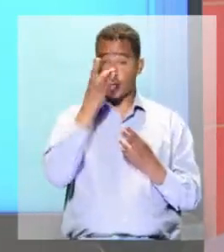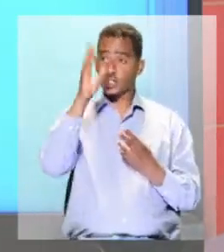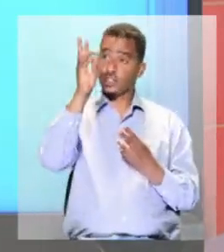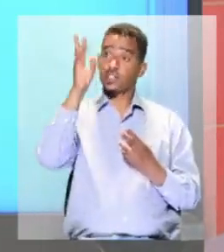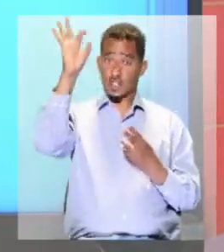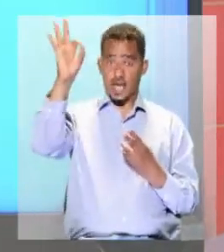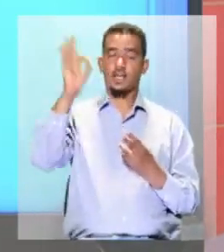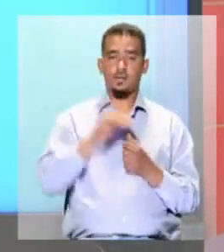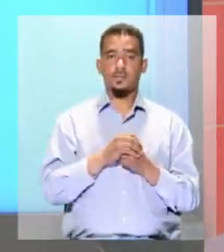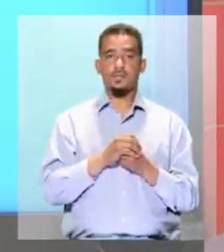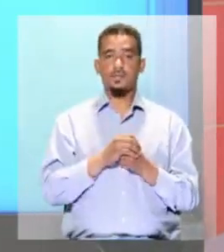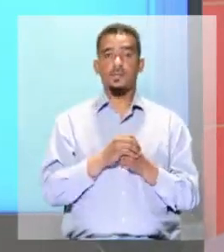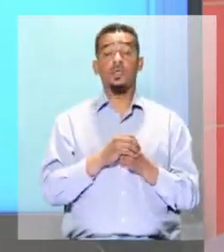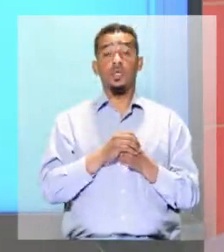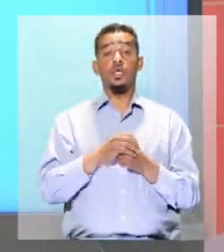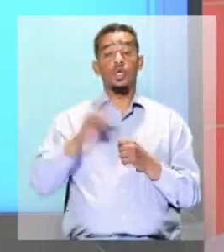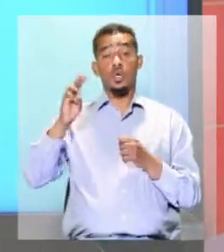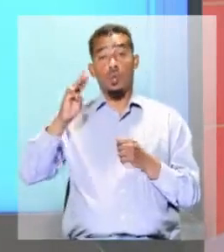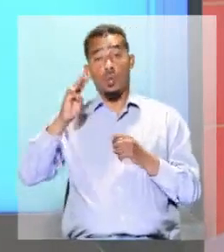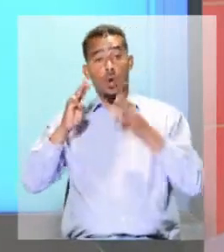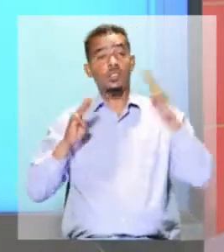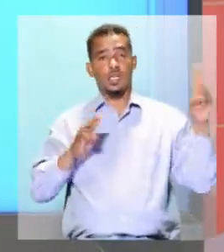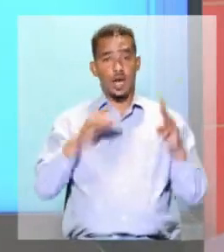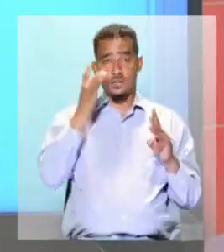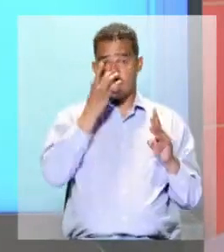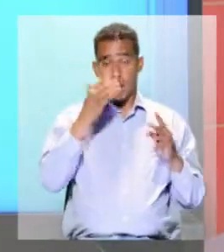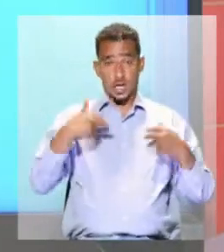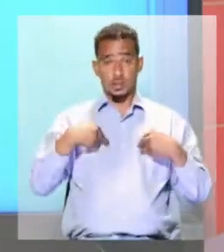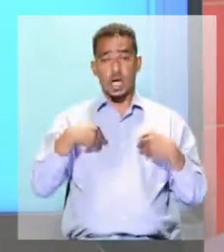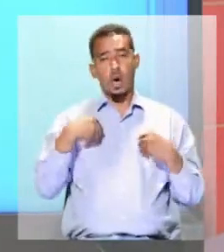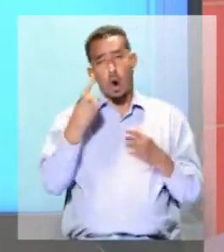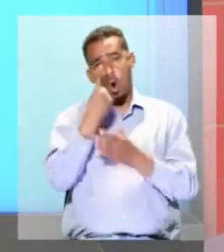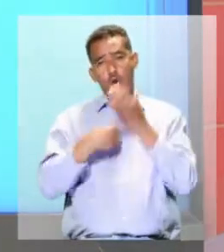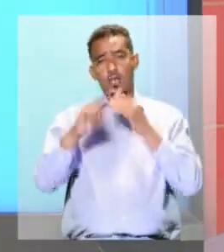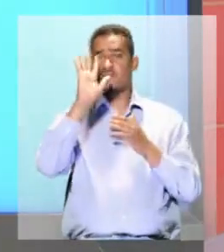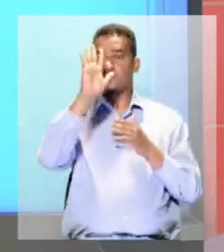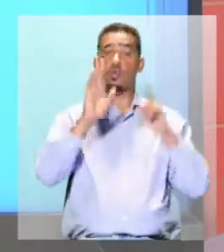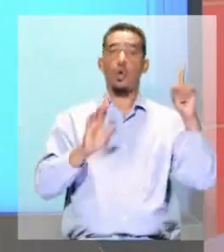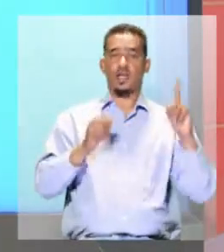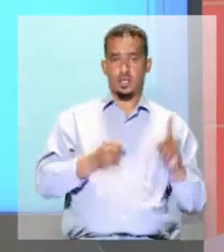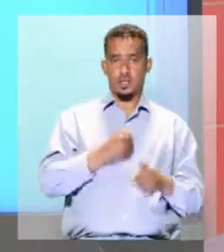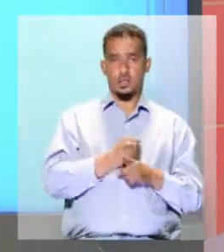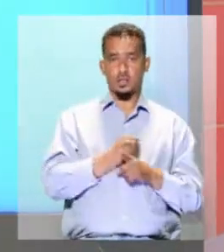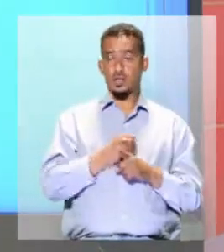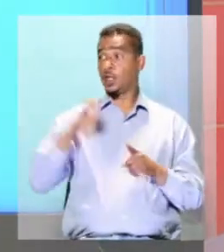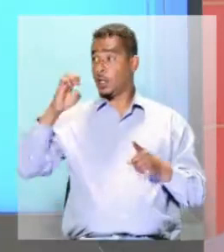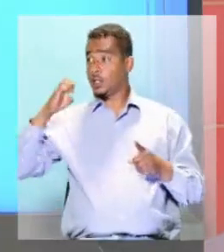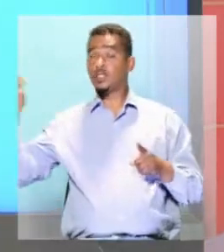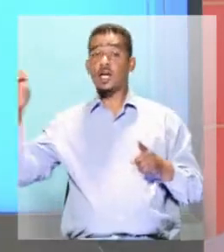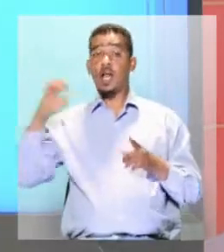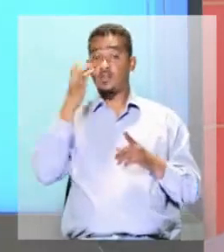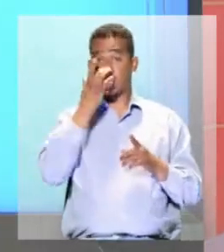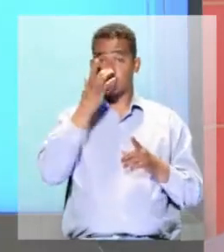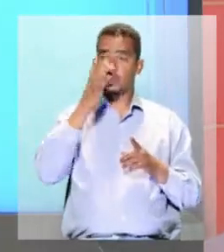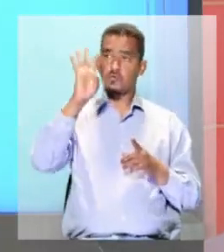well-developed country. The Western Africa has only 51 years. The Eastern Africa